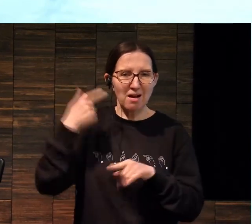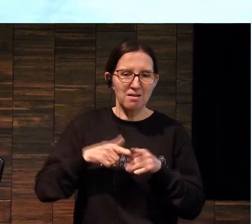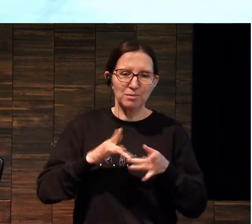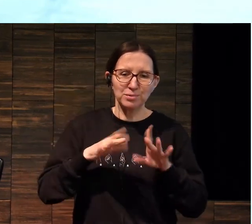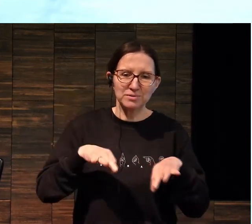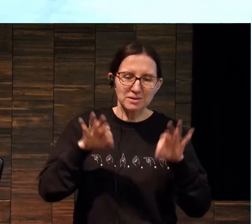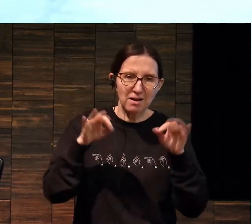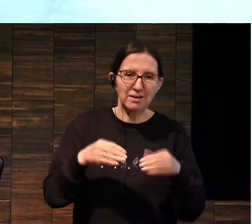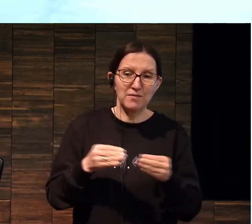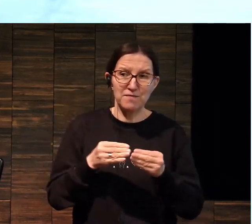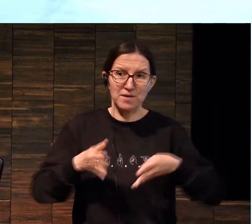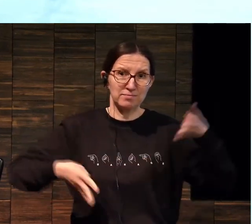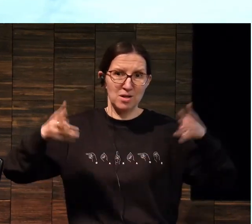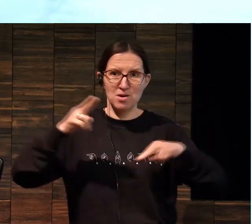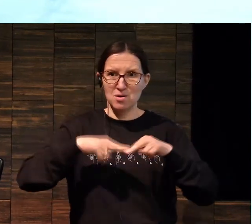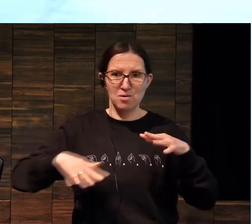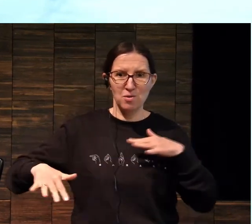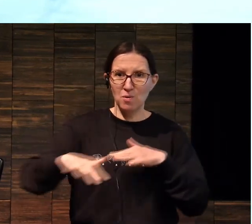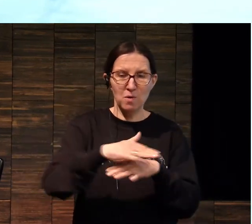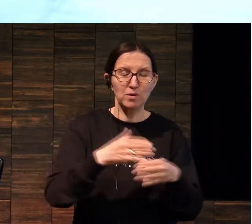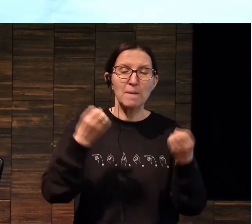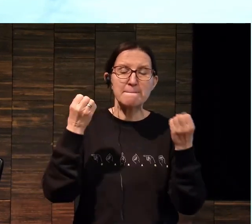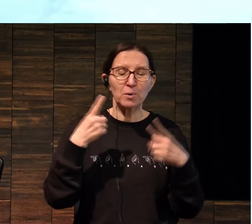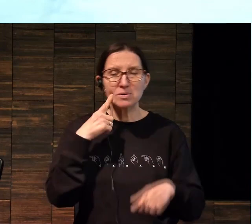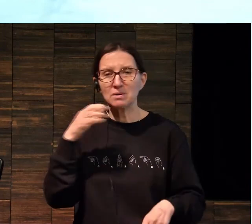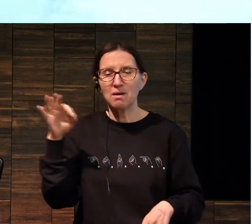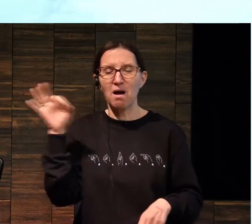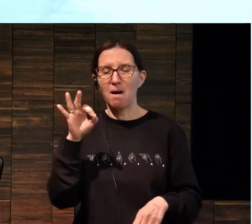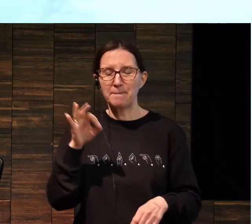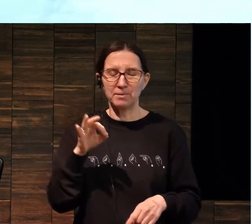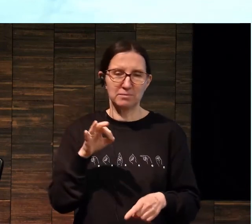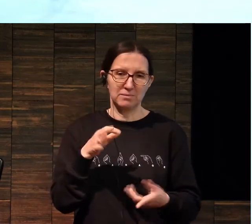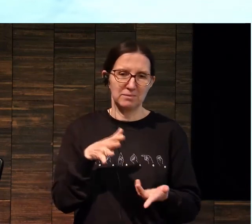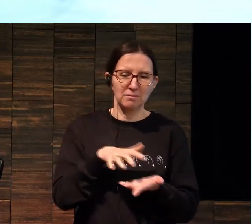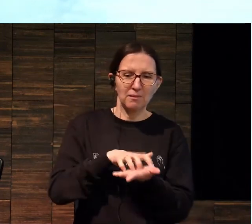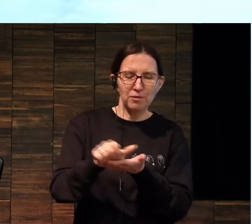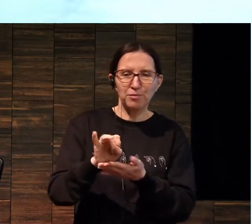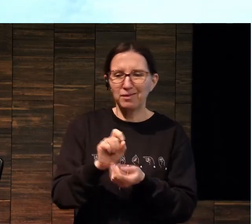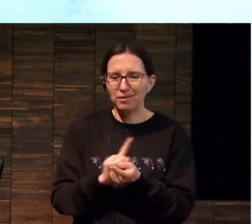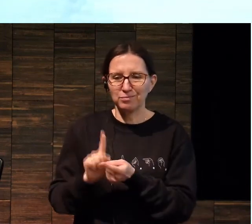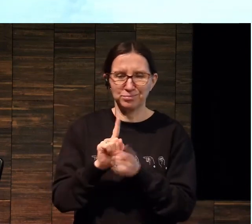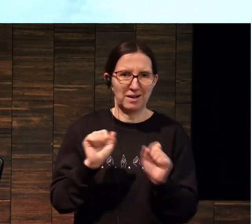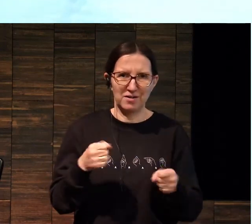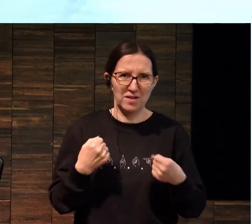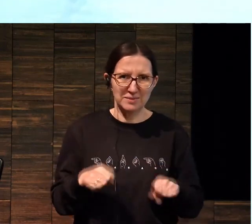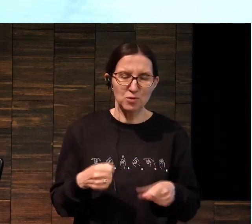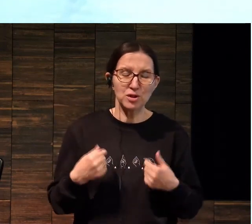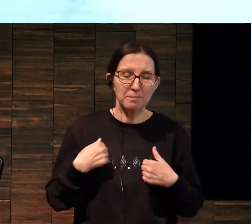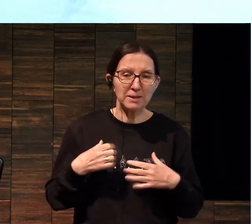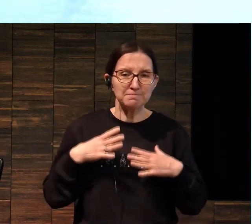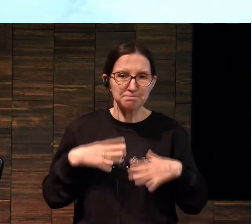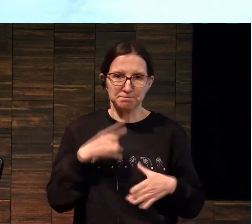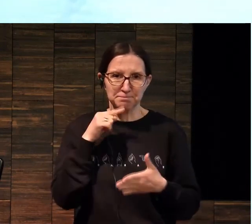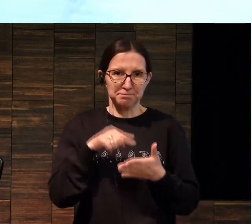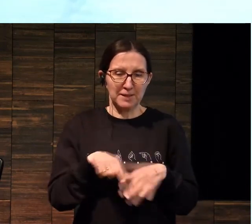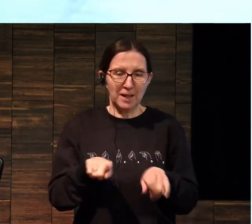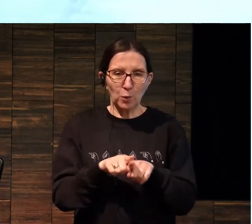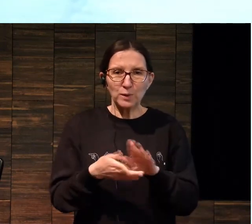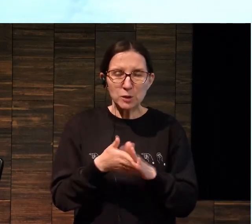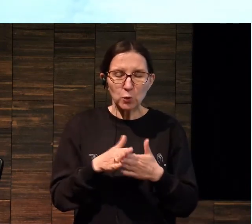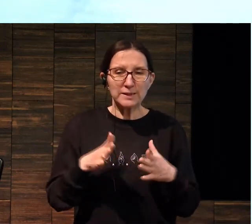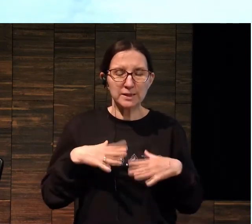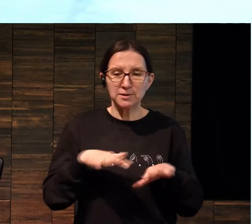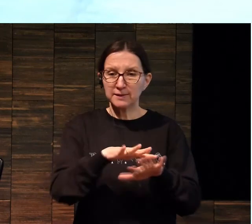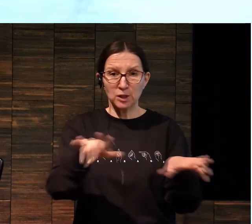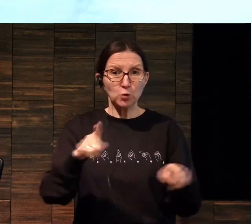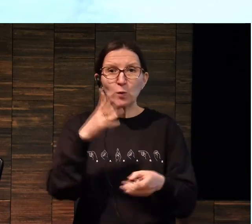us, like old websites, old urban spaces, which cannot just be destroyed overnight. And we